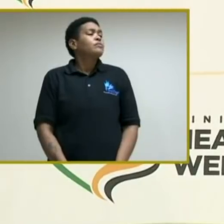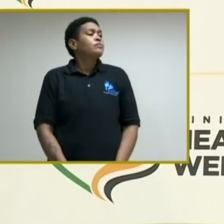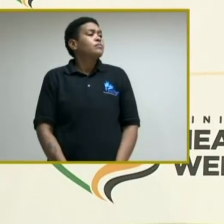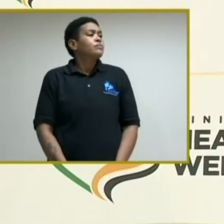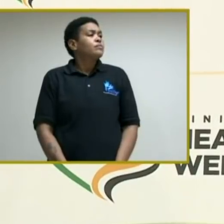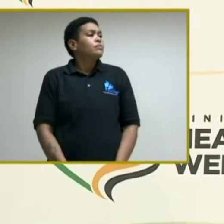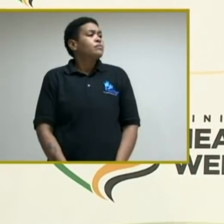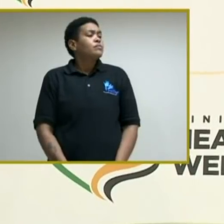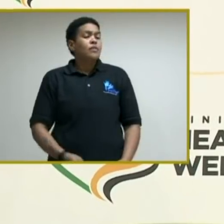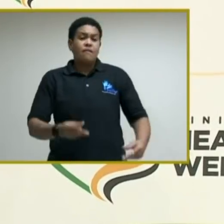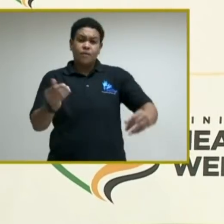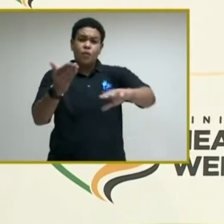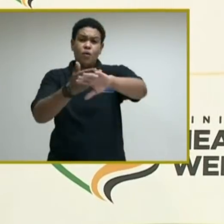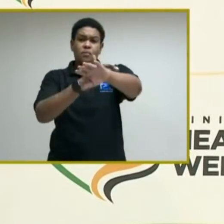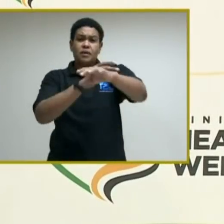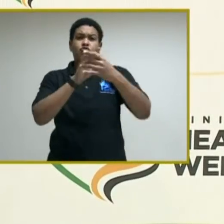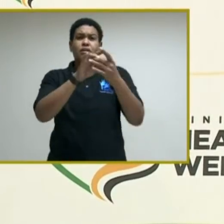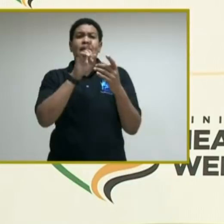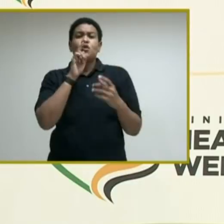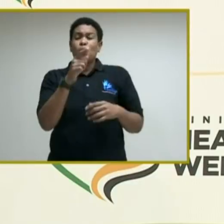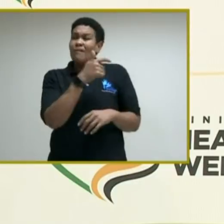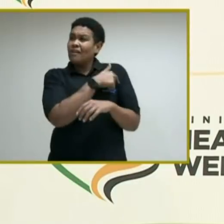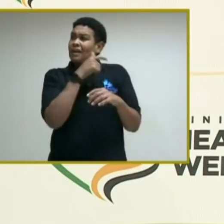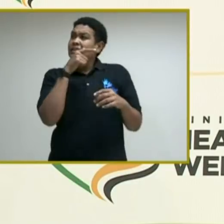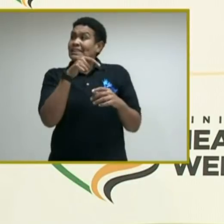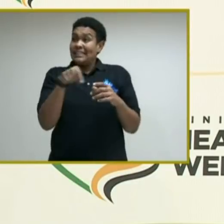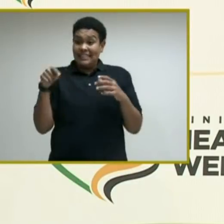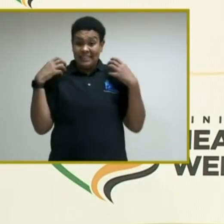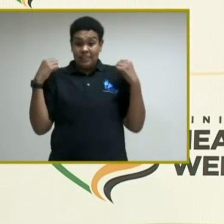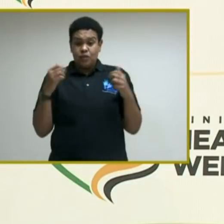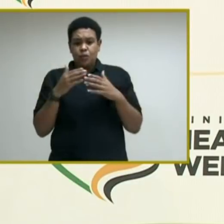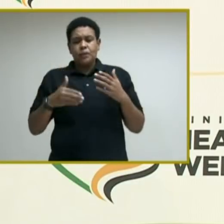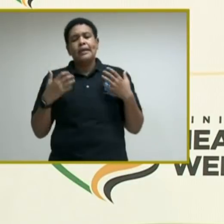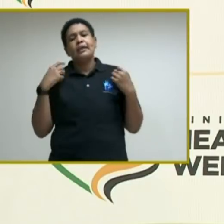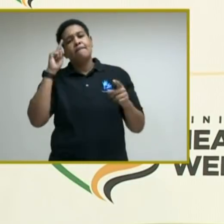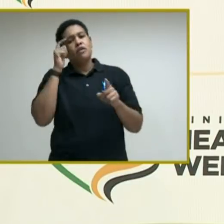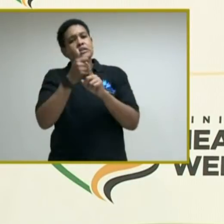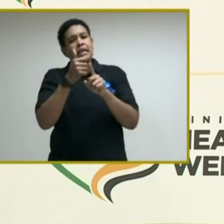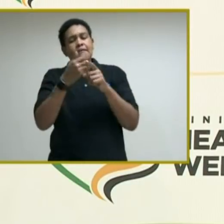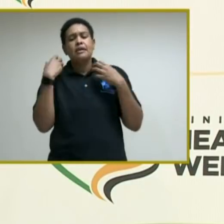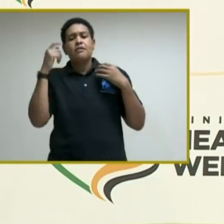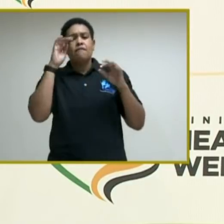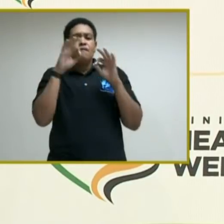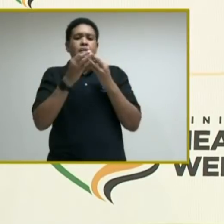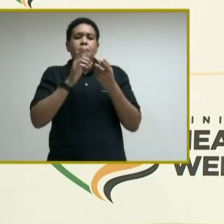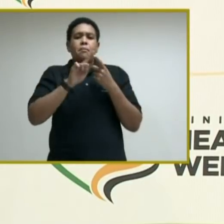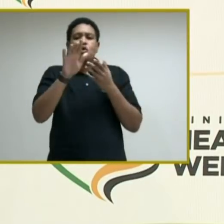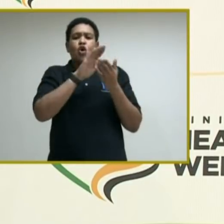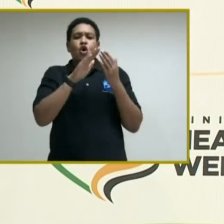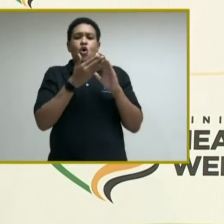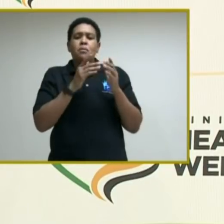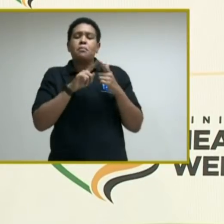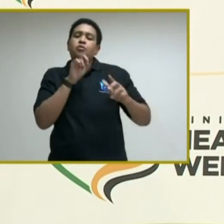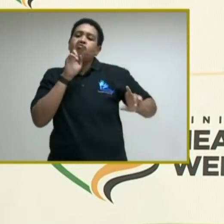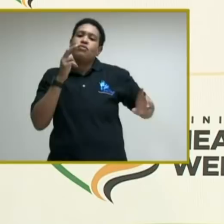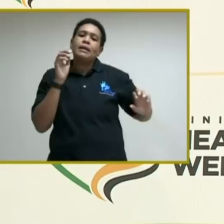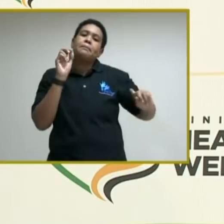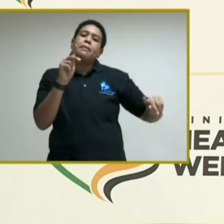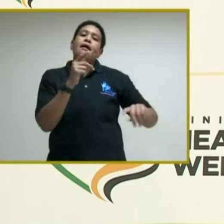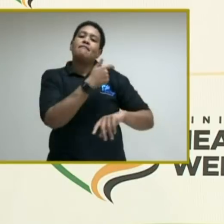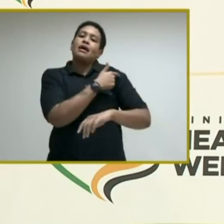Jamaicans to be the hero for yourself, be the hero for your family, your community, and get